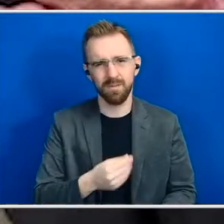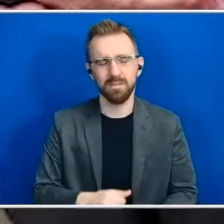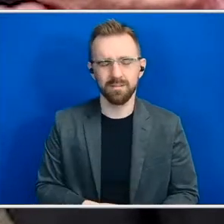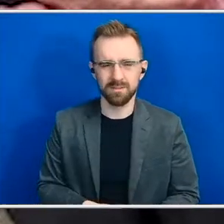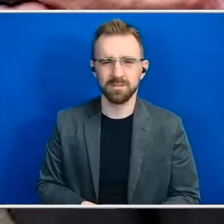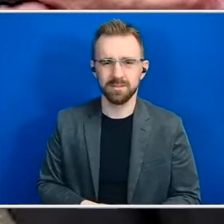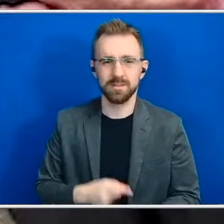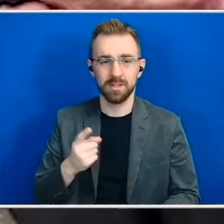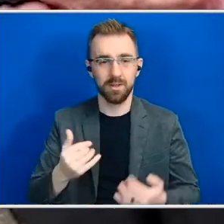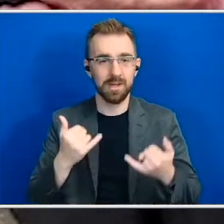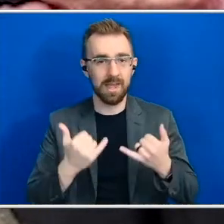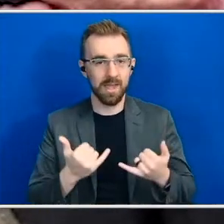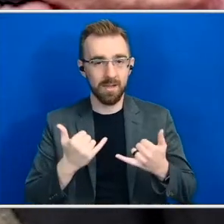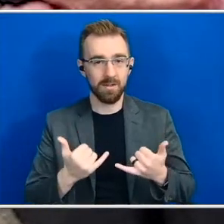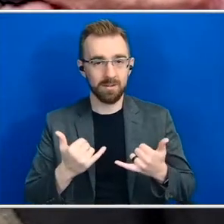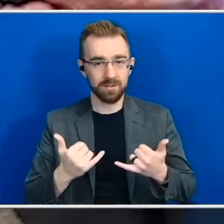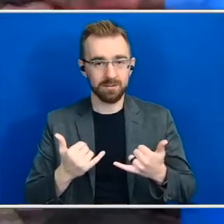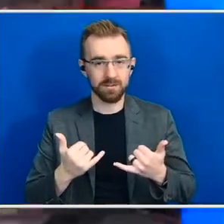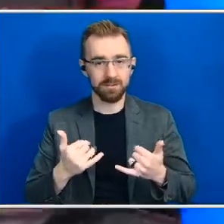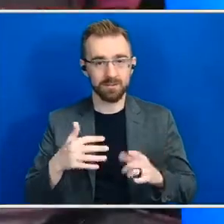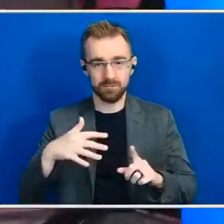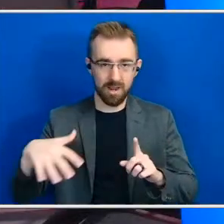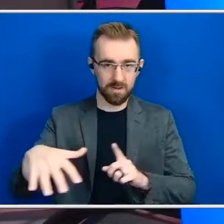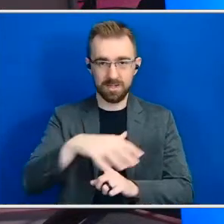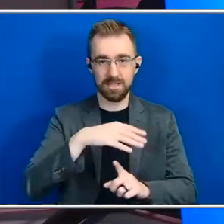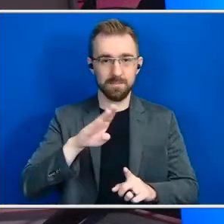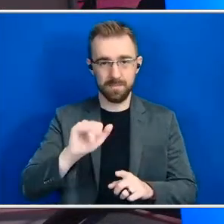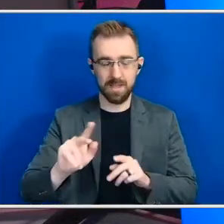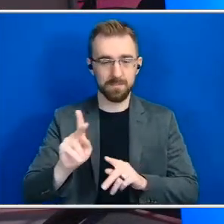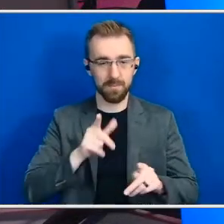now surrounded by the people who saved